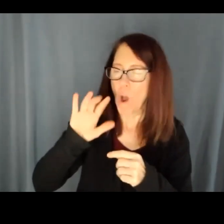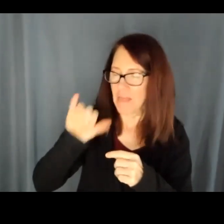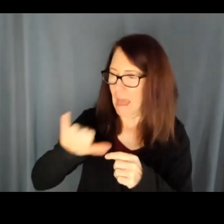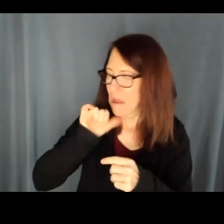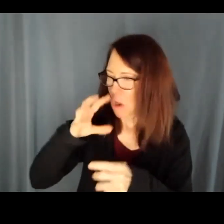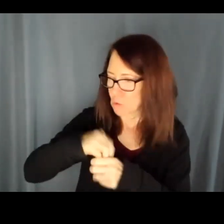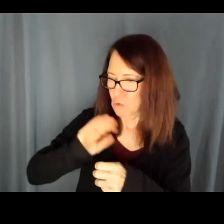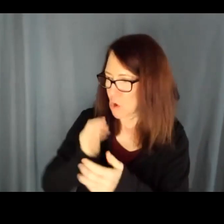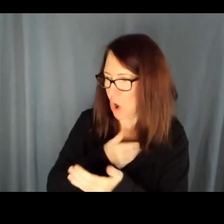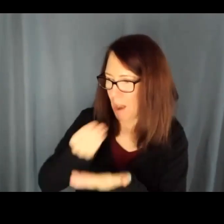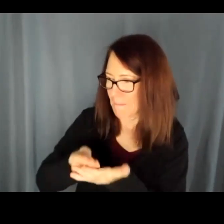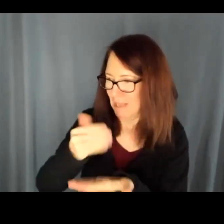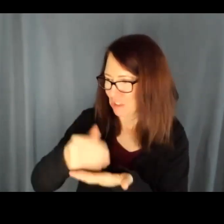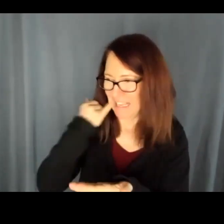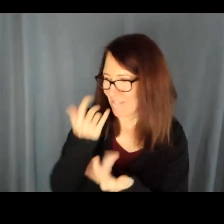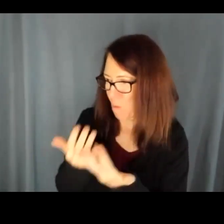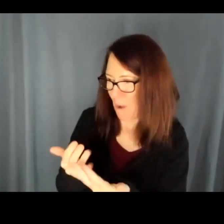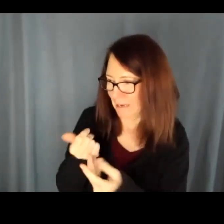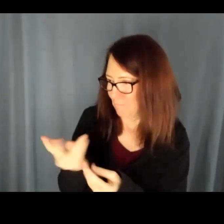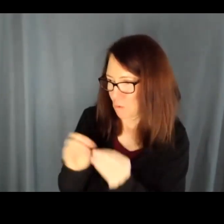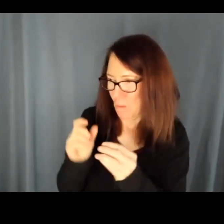years, maybe you can get that done.